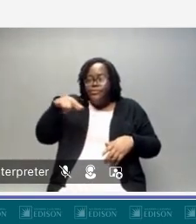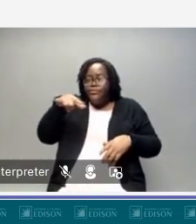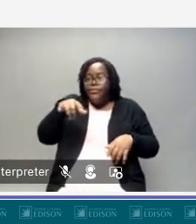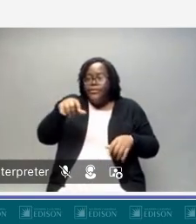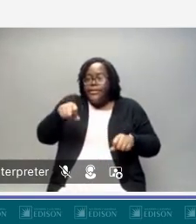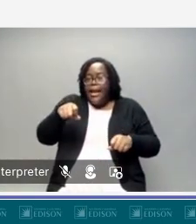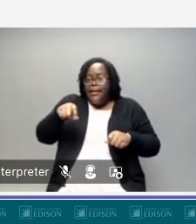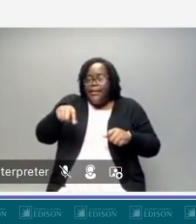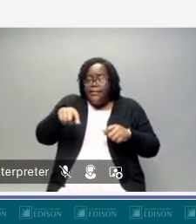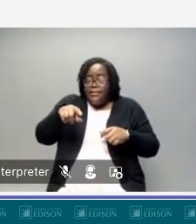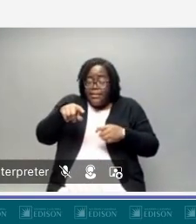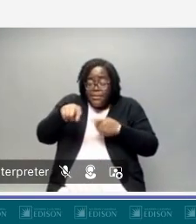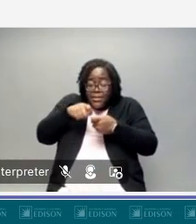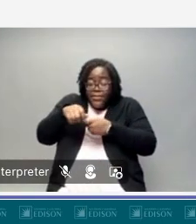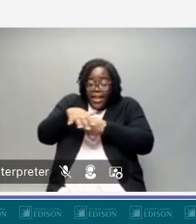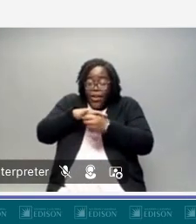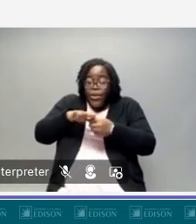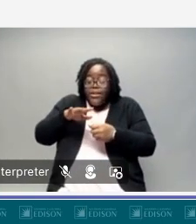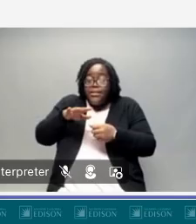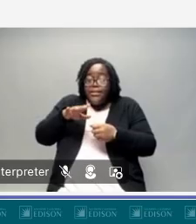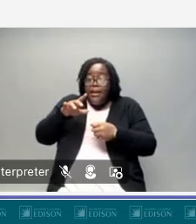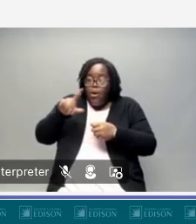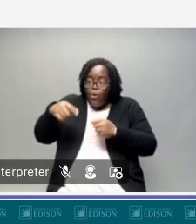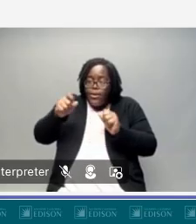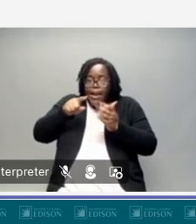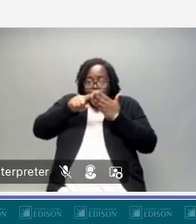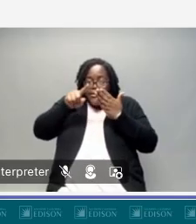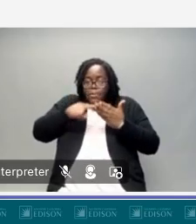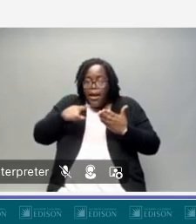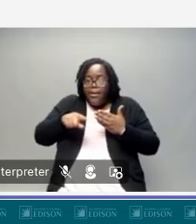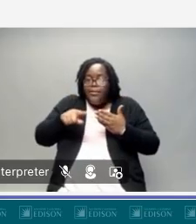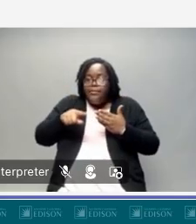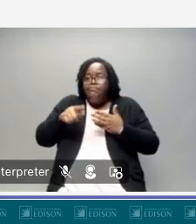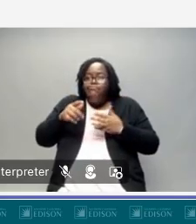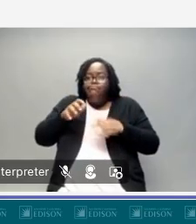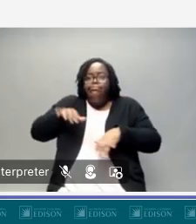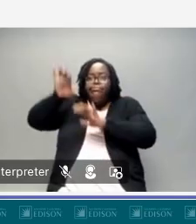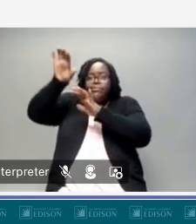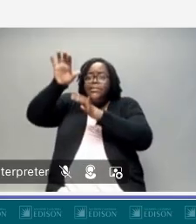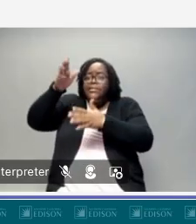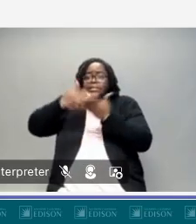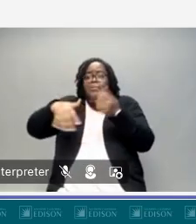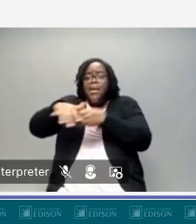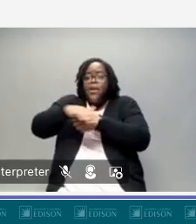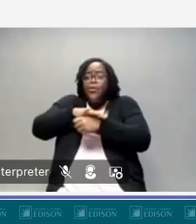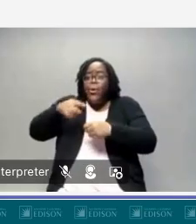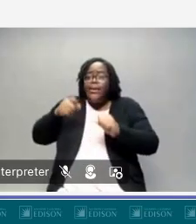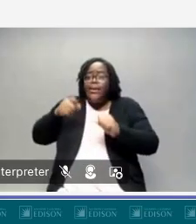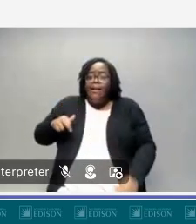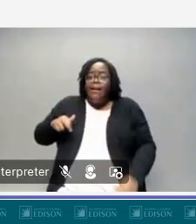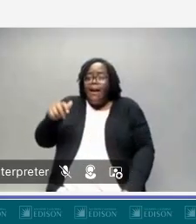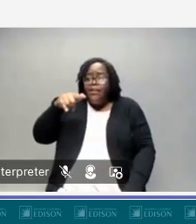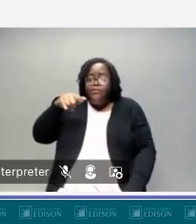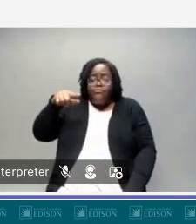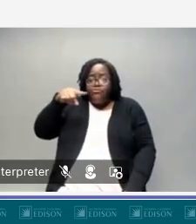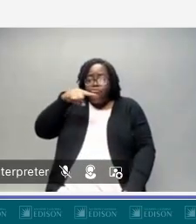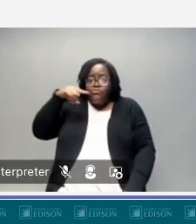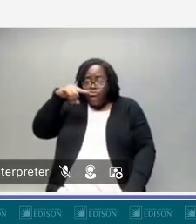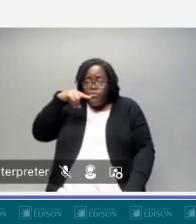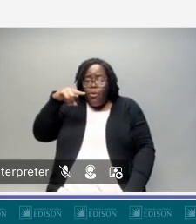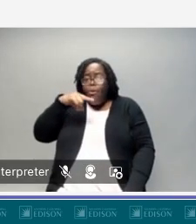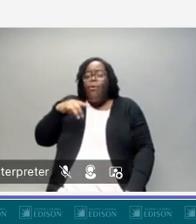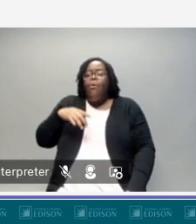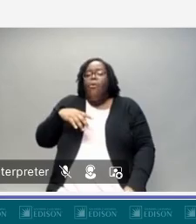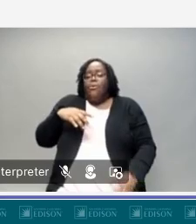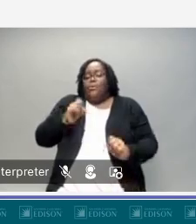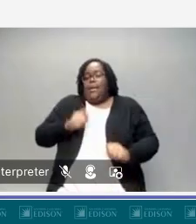only inspect during daylight that are rough terrain. There's some areas we can only inspect by hiking in or by